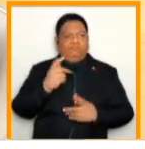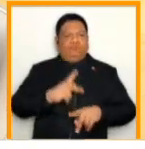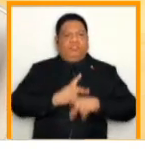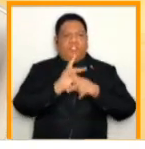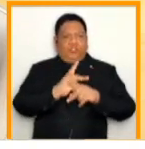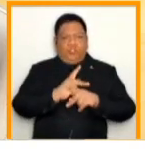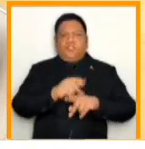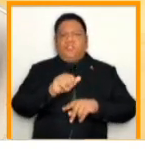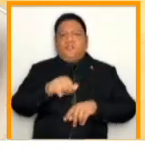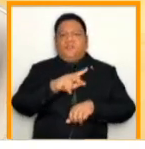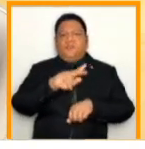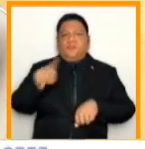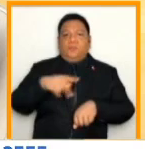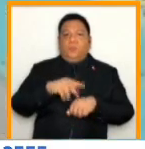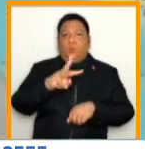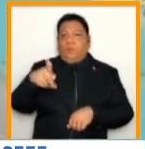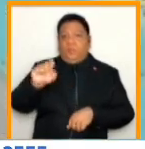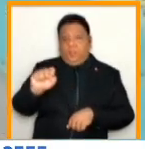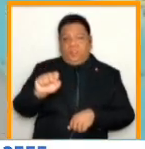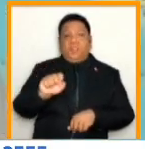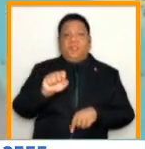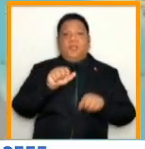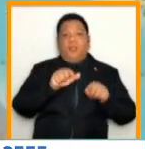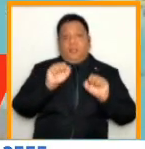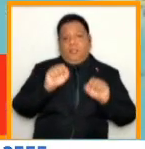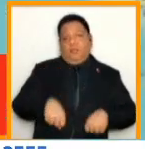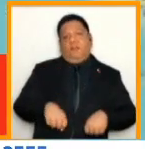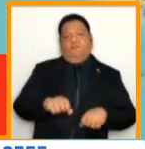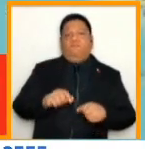Justice Antonio Carpio.